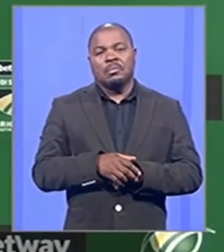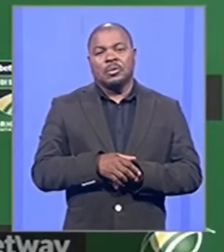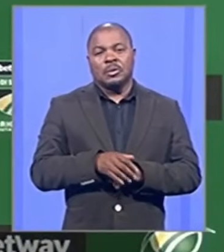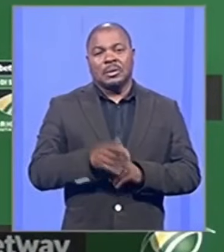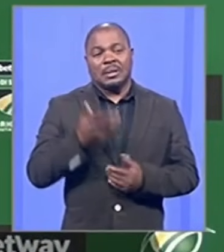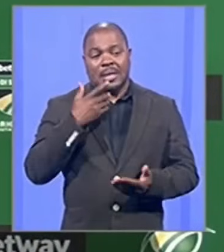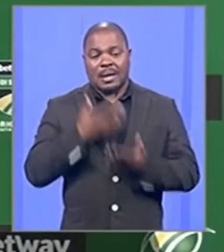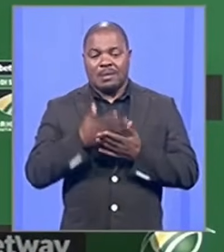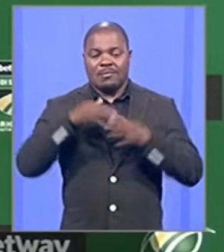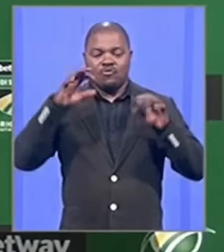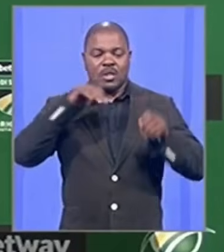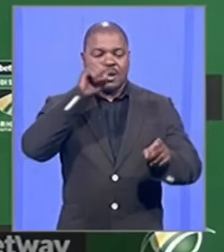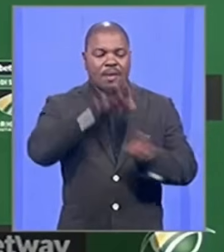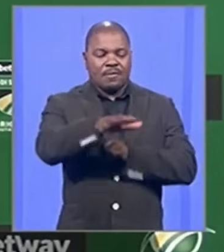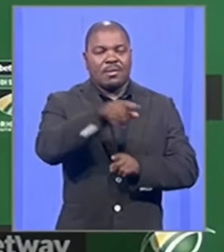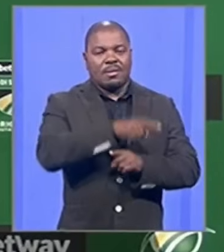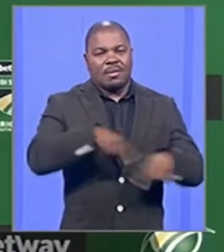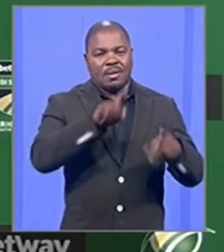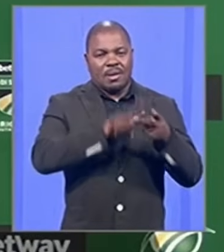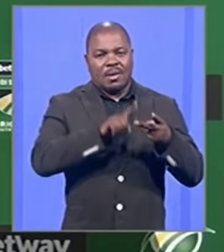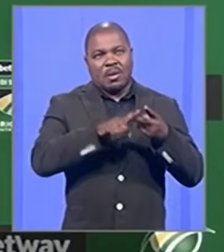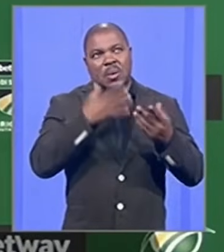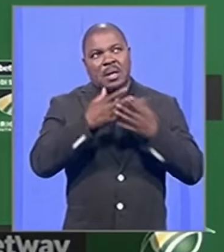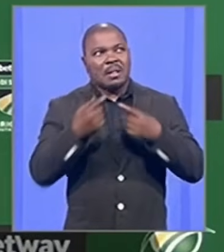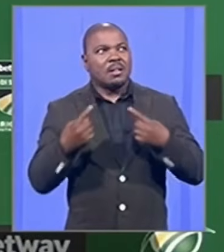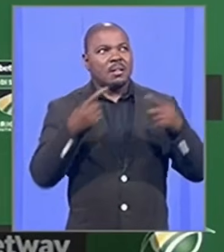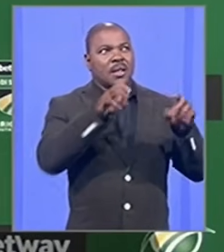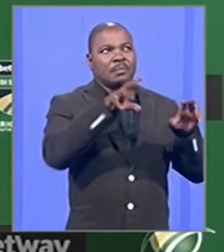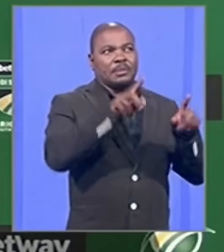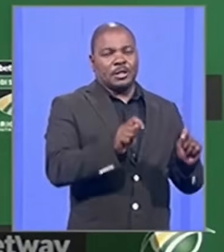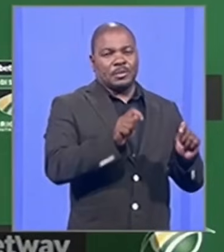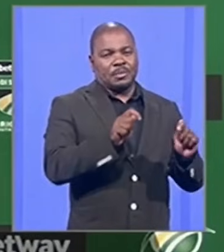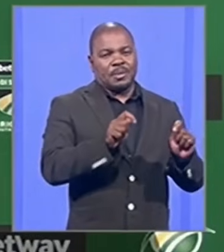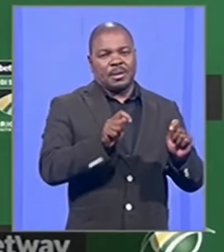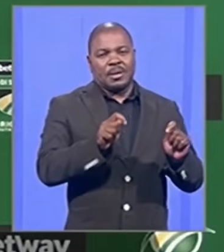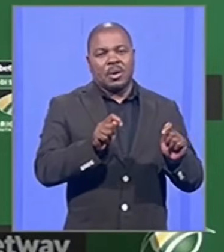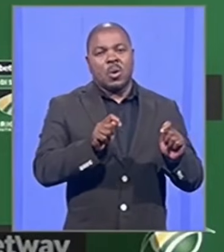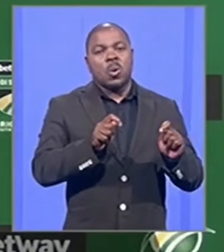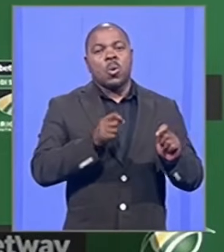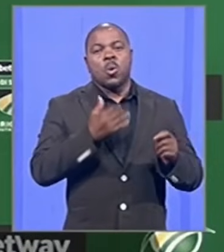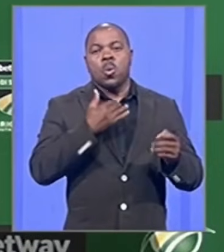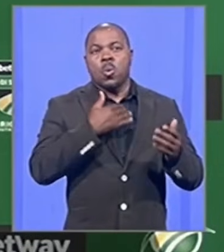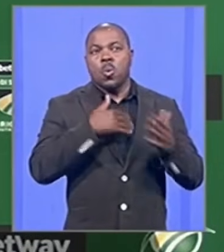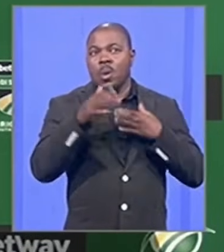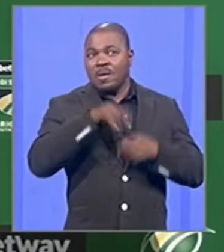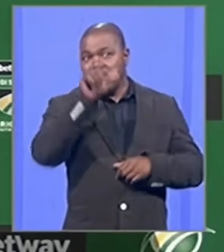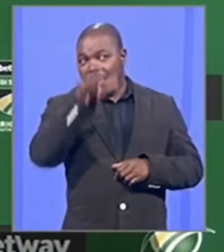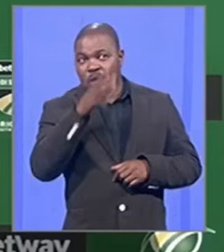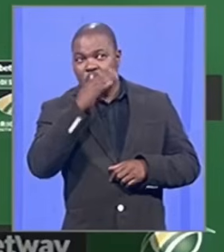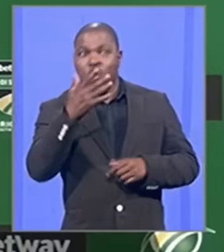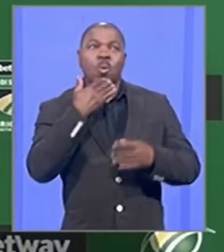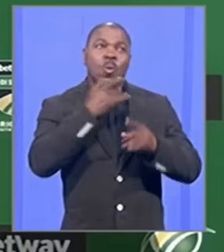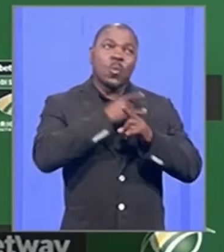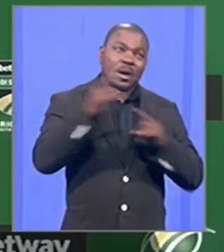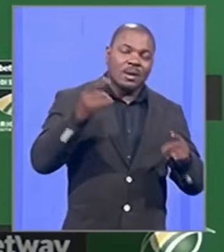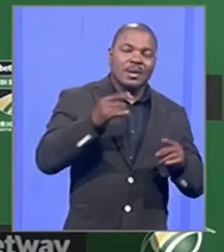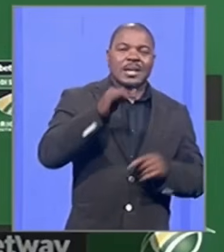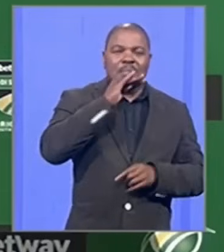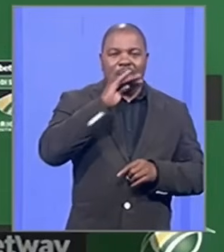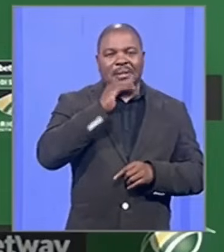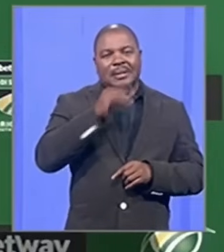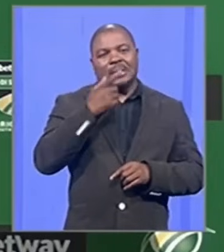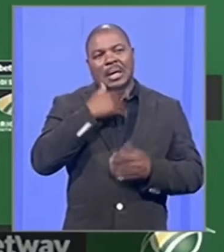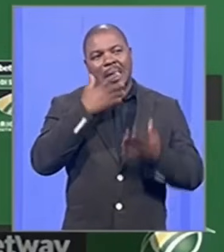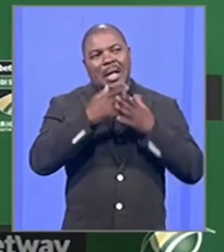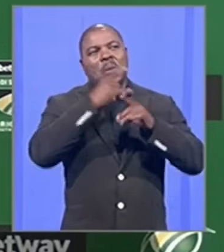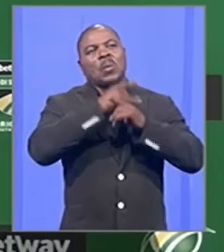rain affected or rain out, and then you go to Cape Town for a shootout. Whoever wins claims the series, and yeah, it's a real shame.